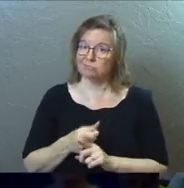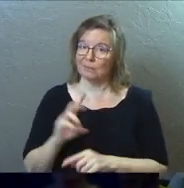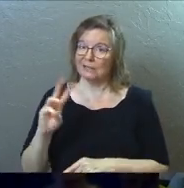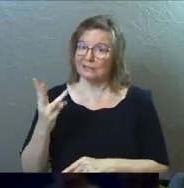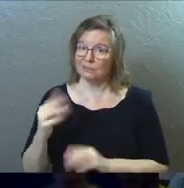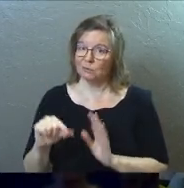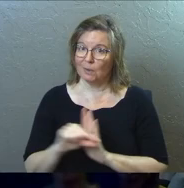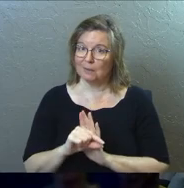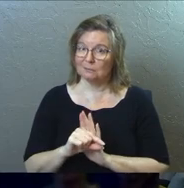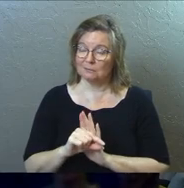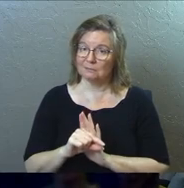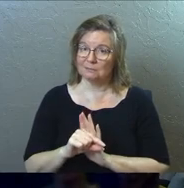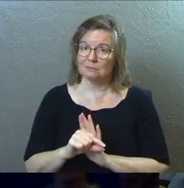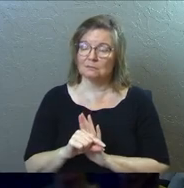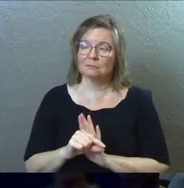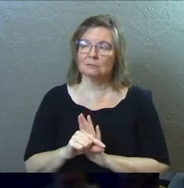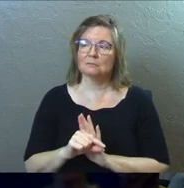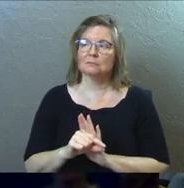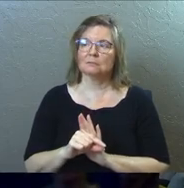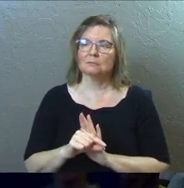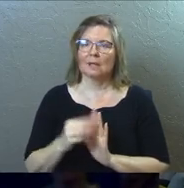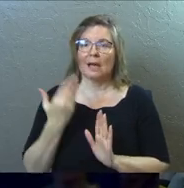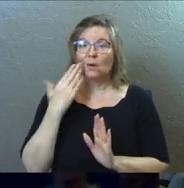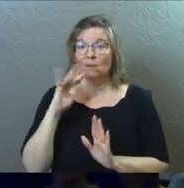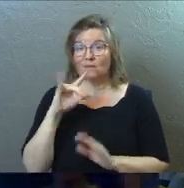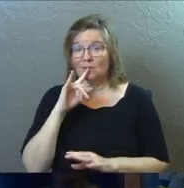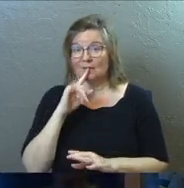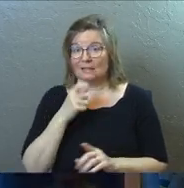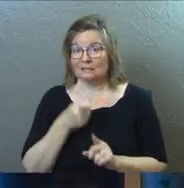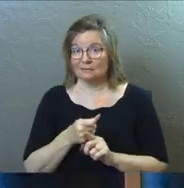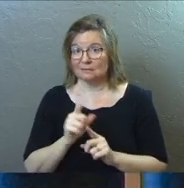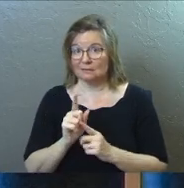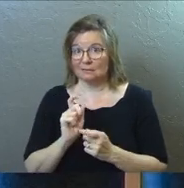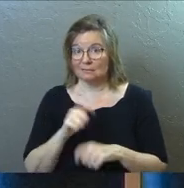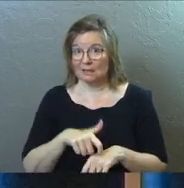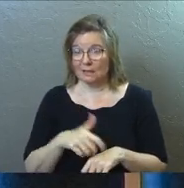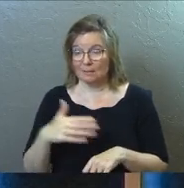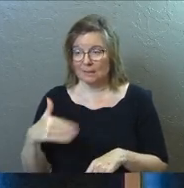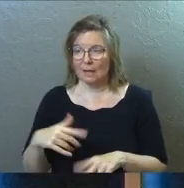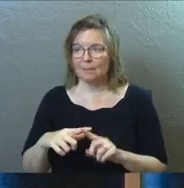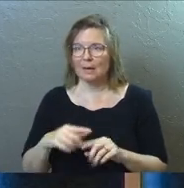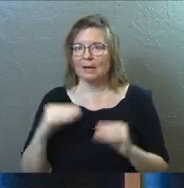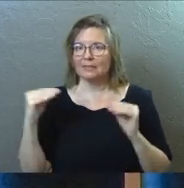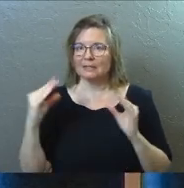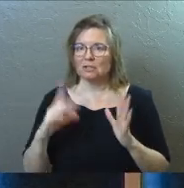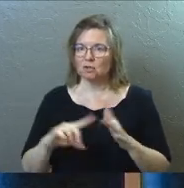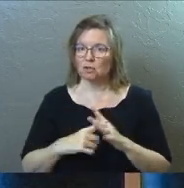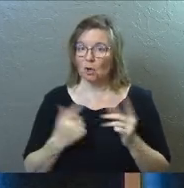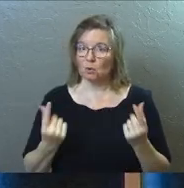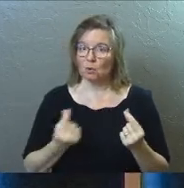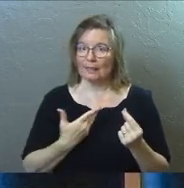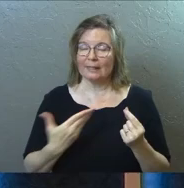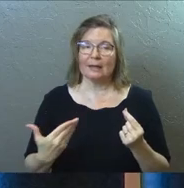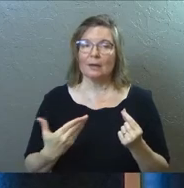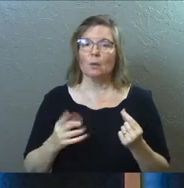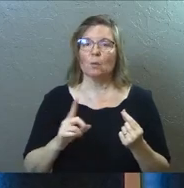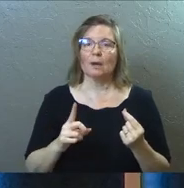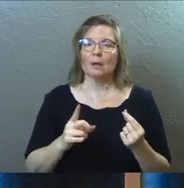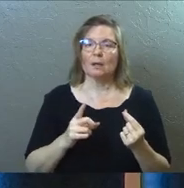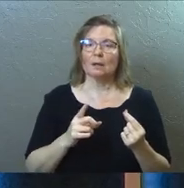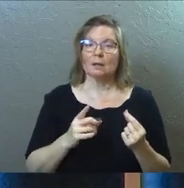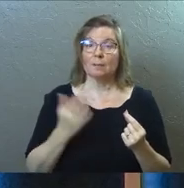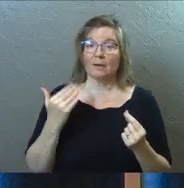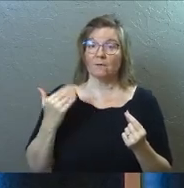grade. When they hit sixth grade, I don't know if your kids have hit this spot yet, but the teachers start to do this thing where they